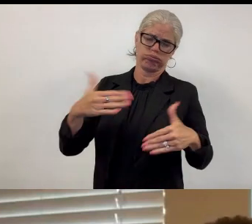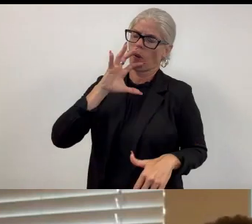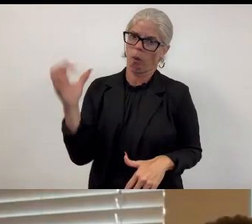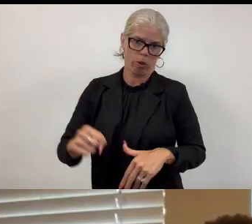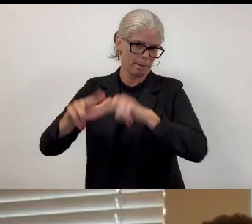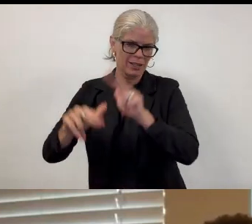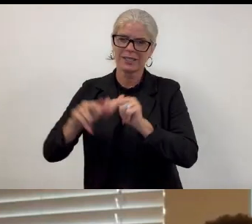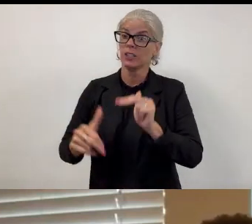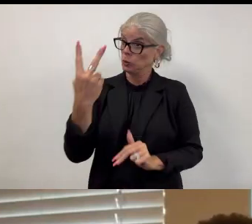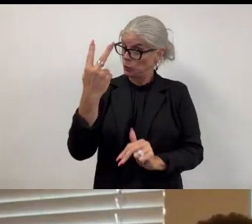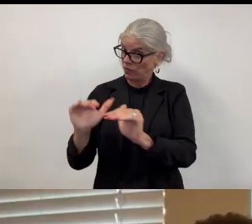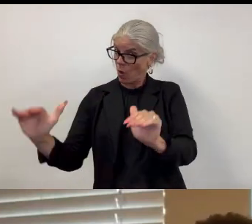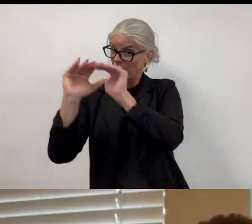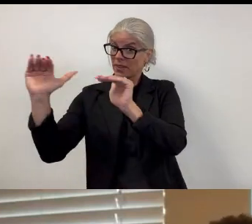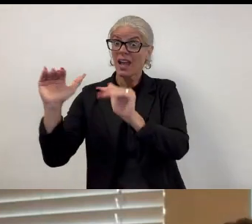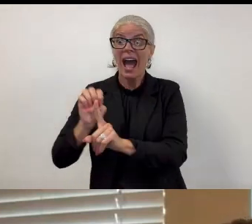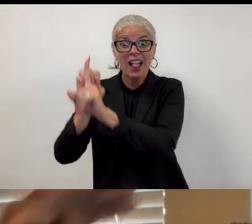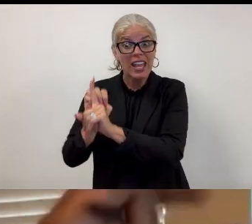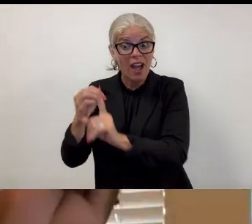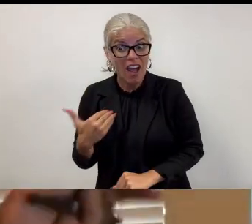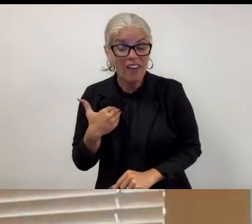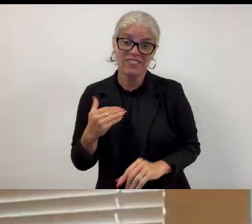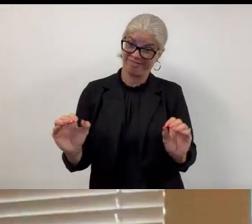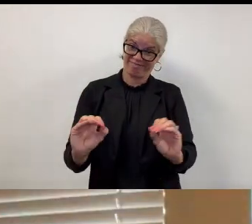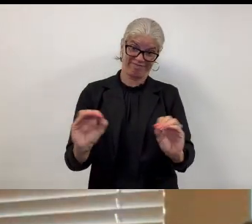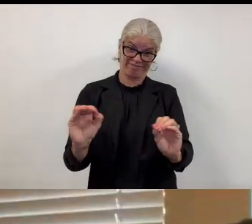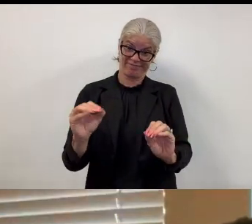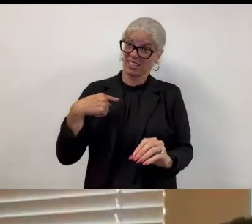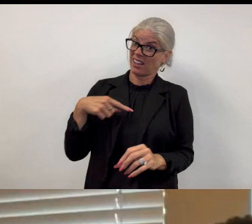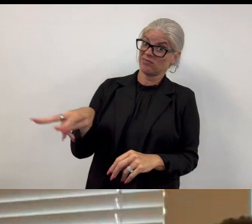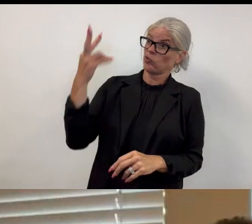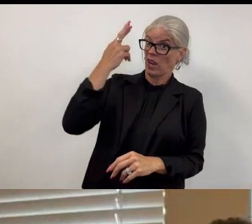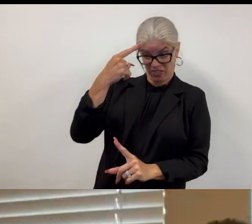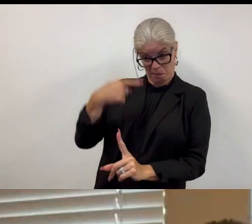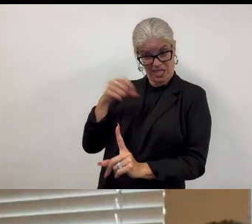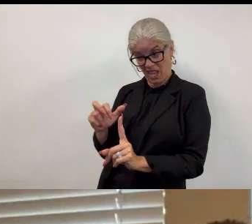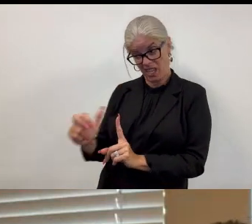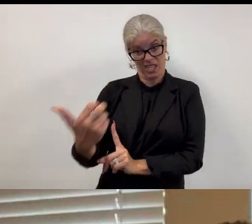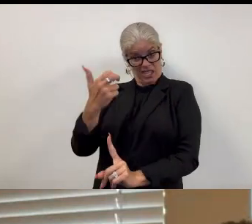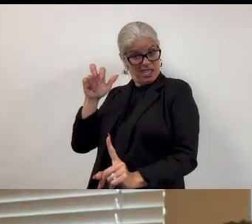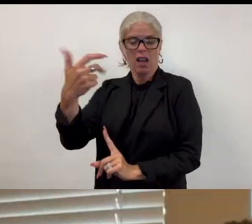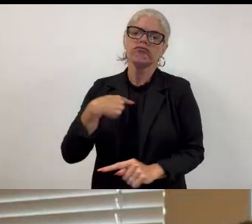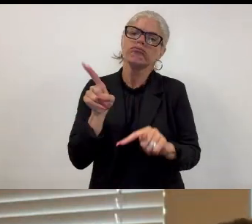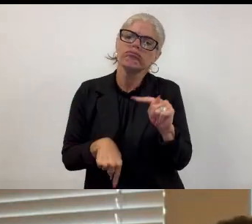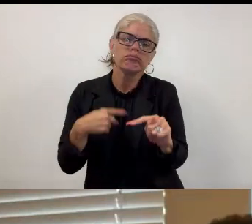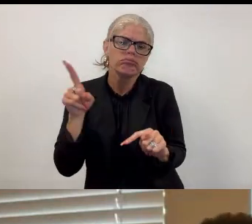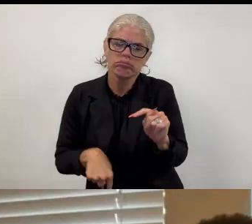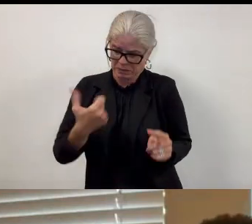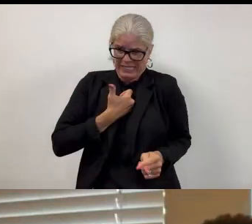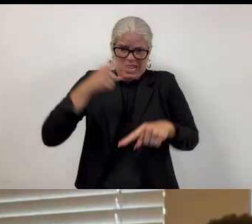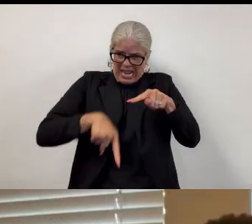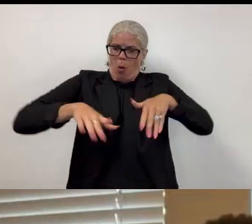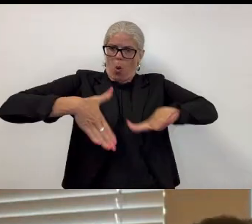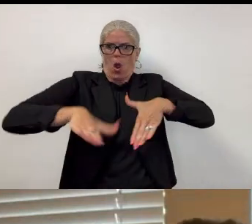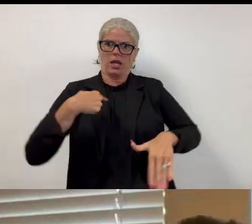it's in a much older building, and it is 2 floors, but there is no elevator. And I cannot